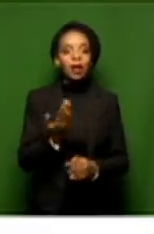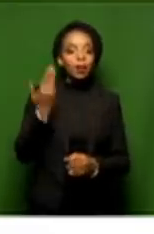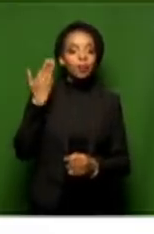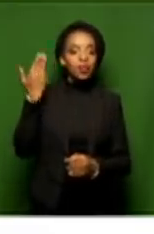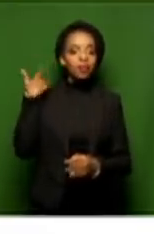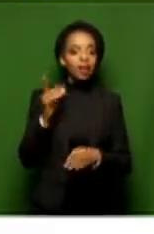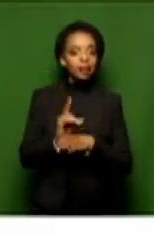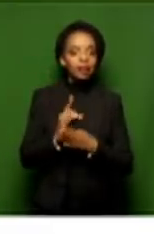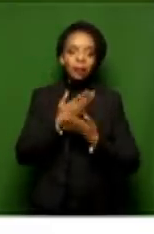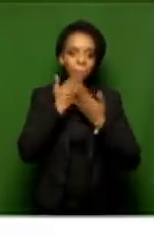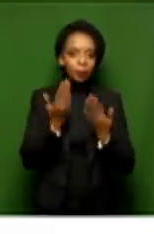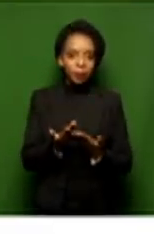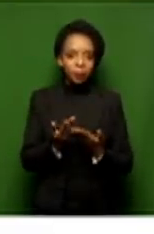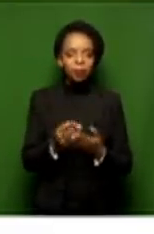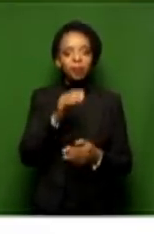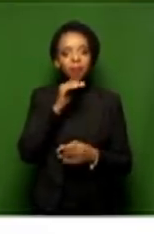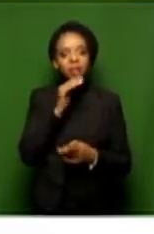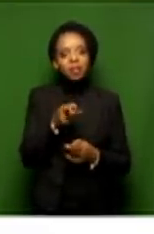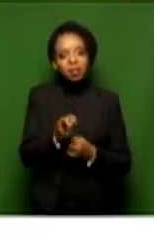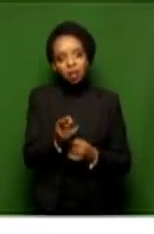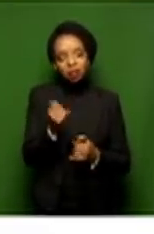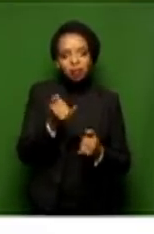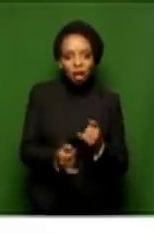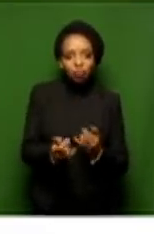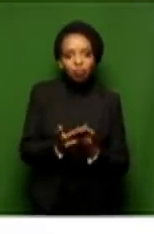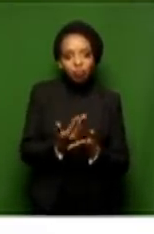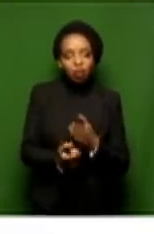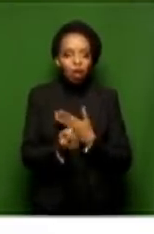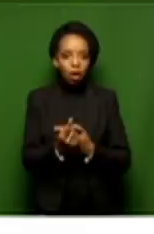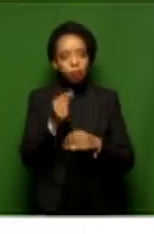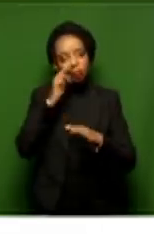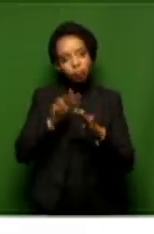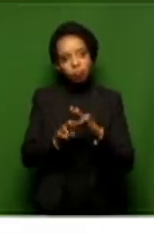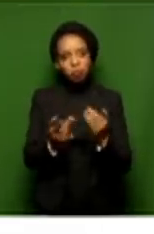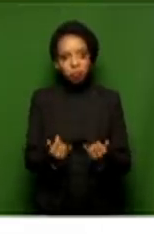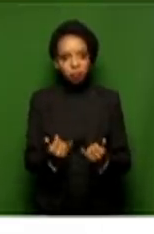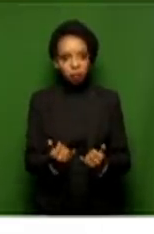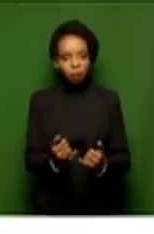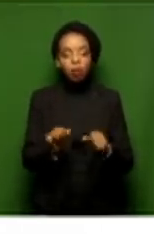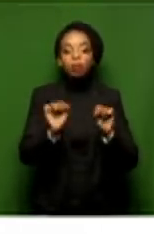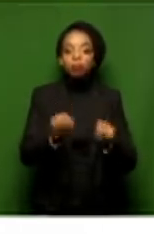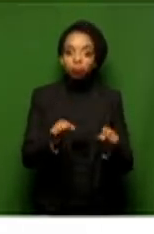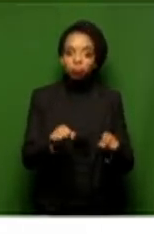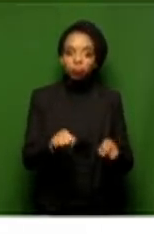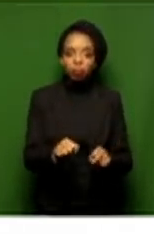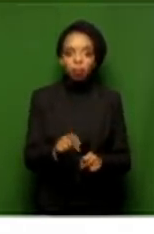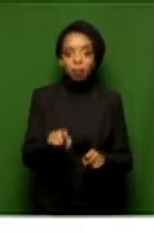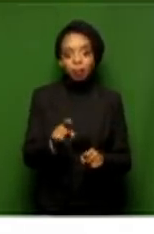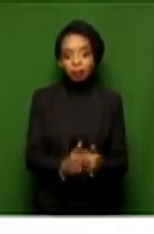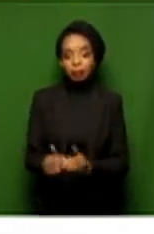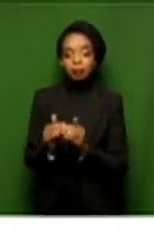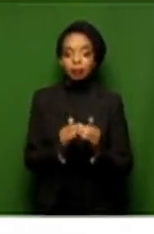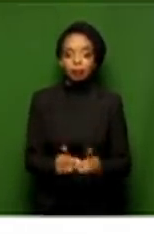So perhaps looking at that sort of error margin with Good at this stage as well. Yeah, so we have to be careful